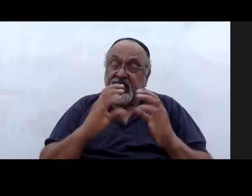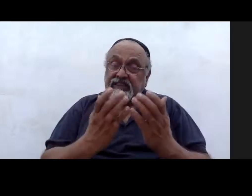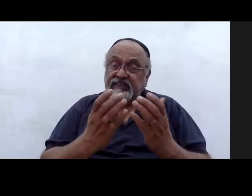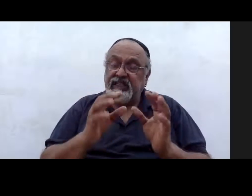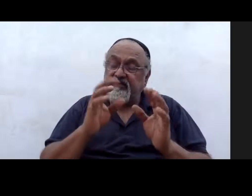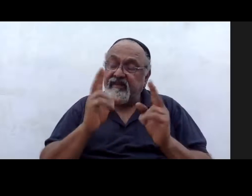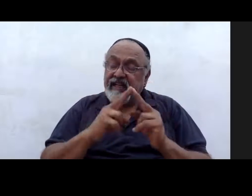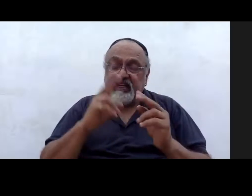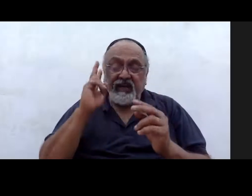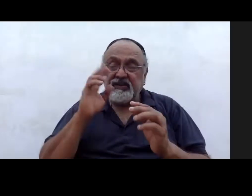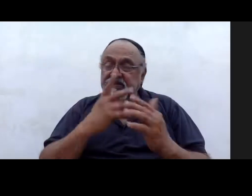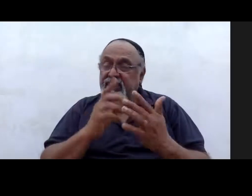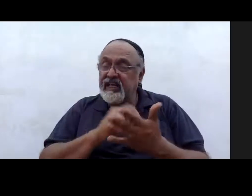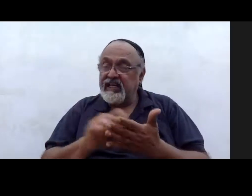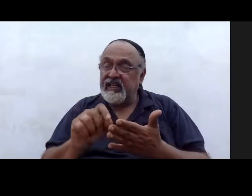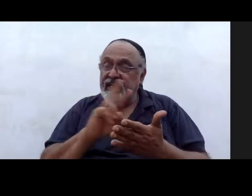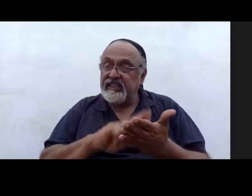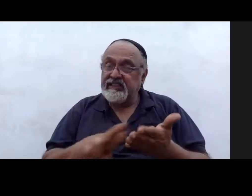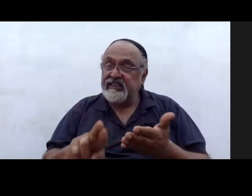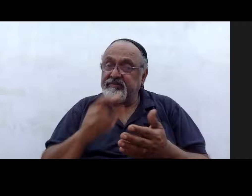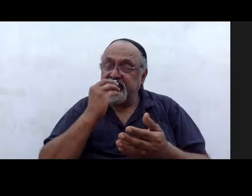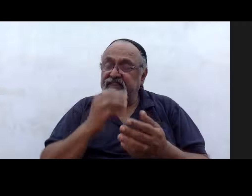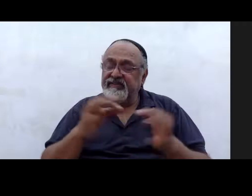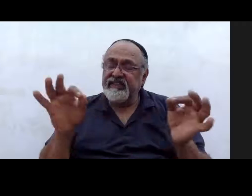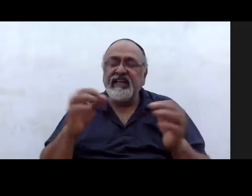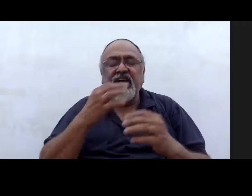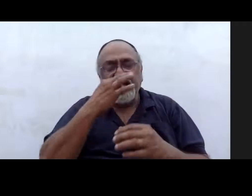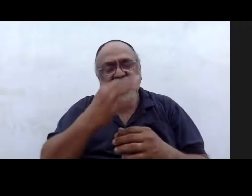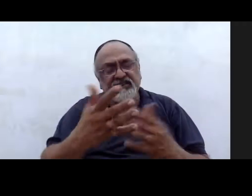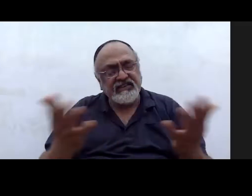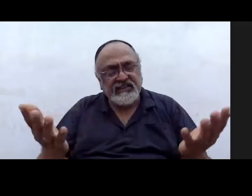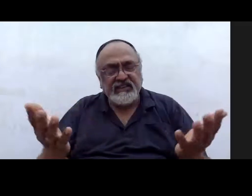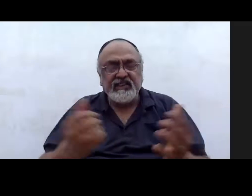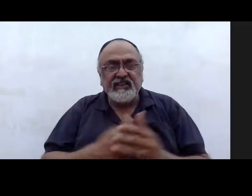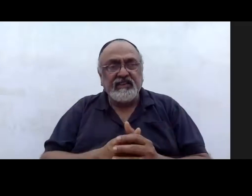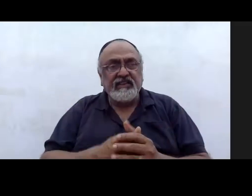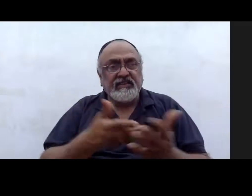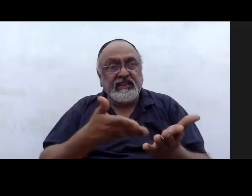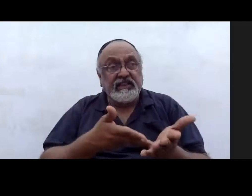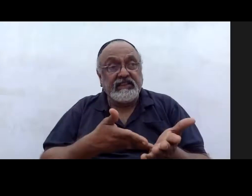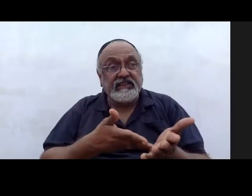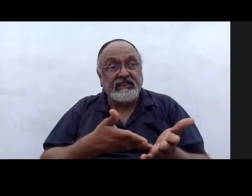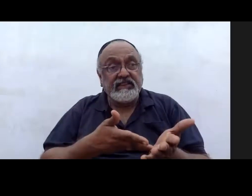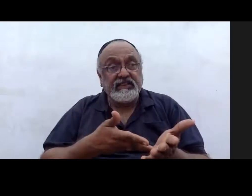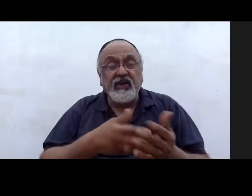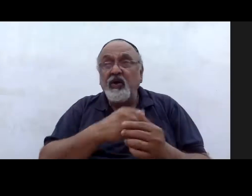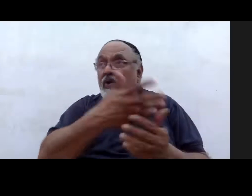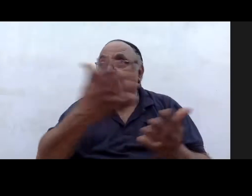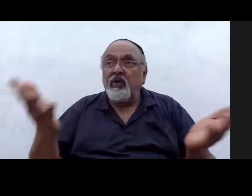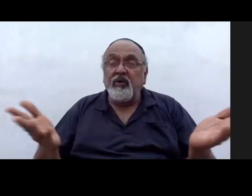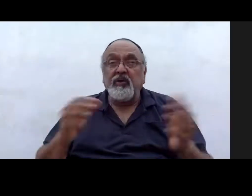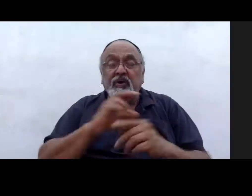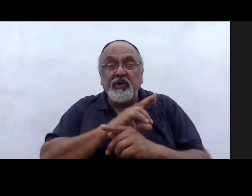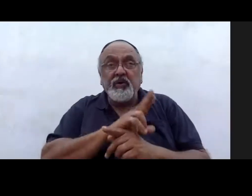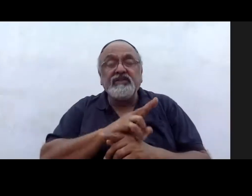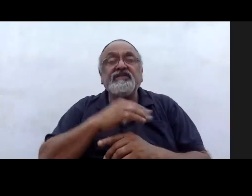have any doubts for the writing and research, feel free to ask. Because this is something that all of you are going to use